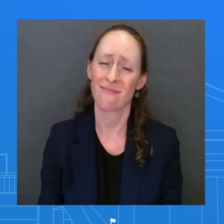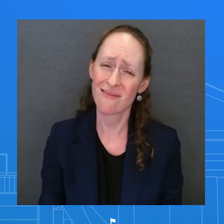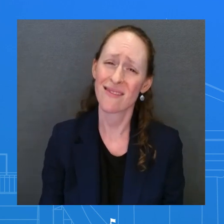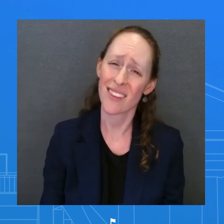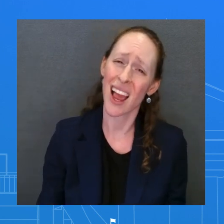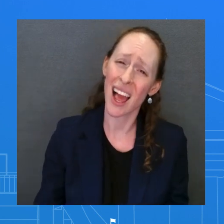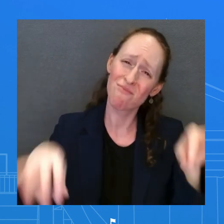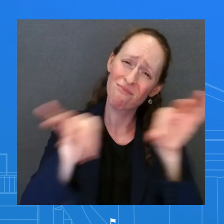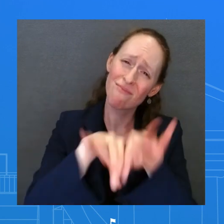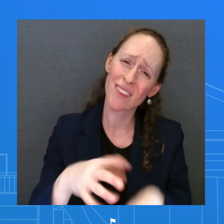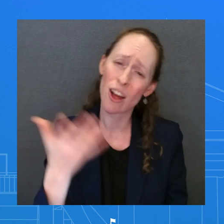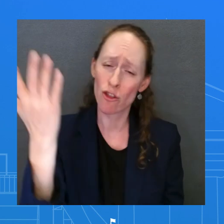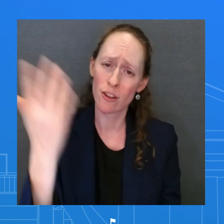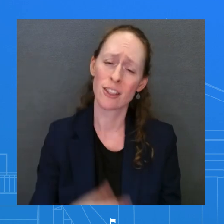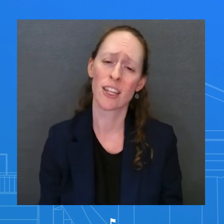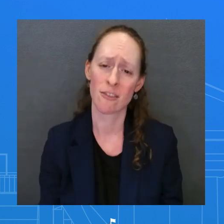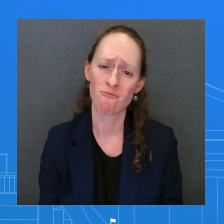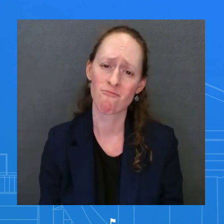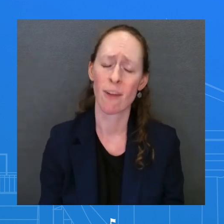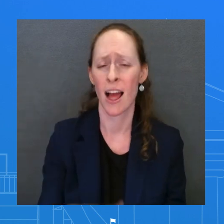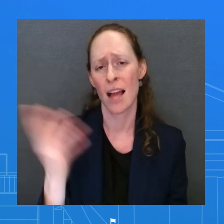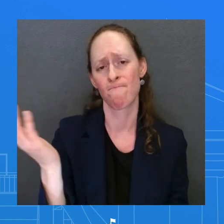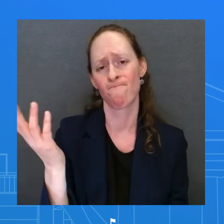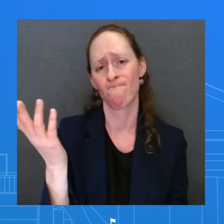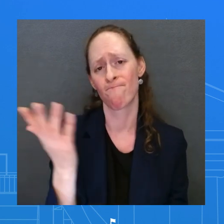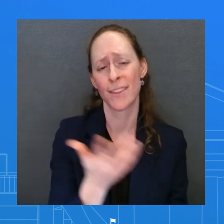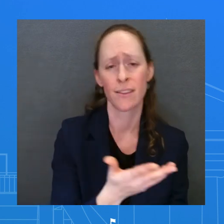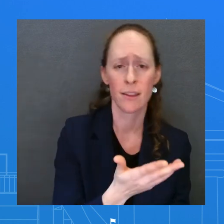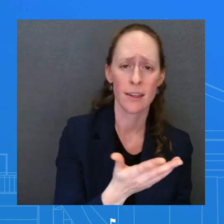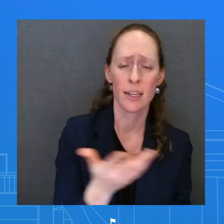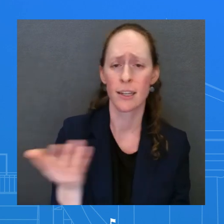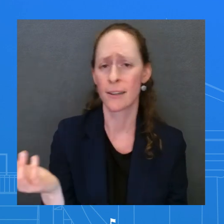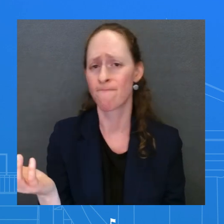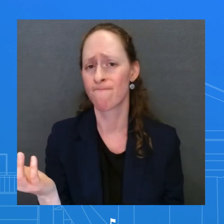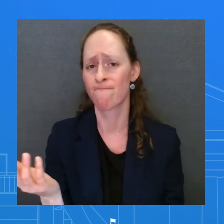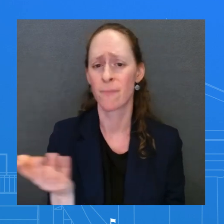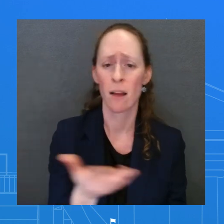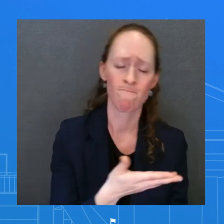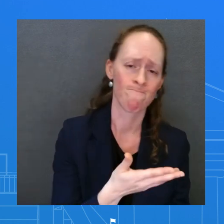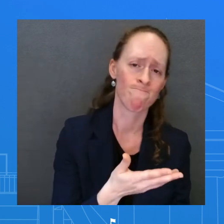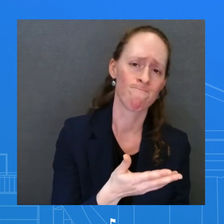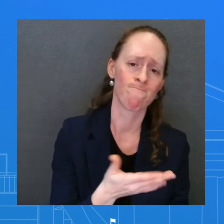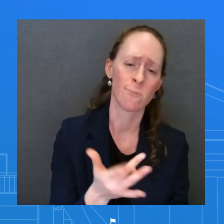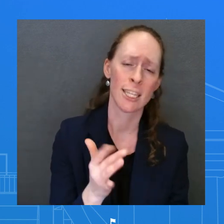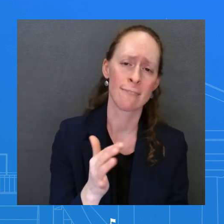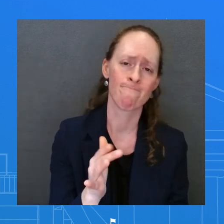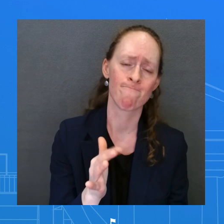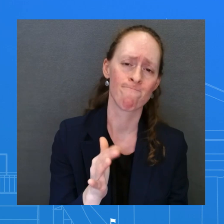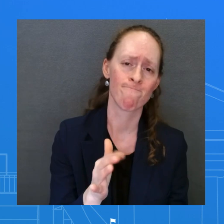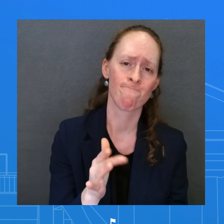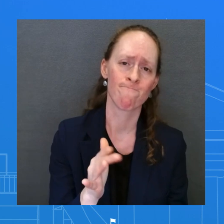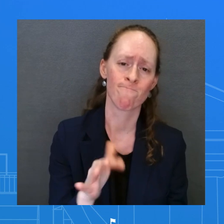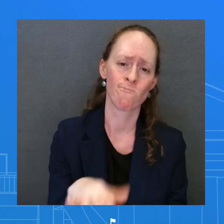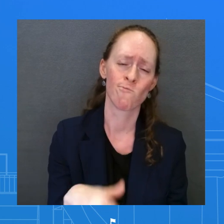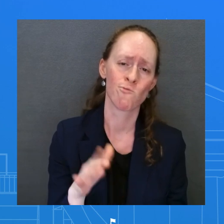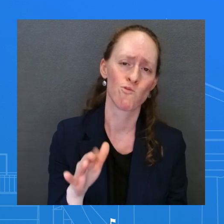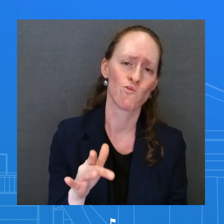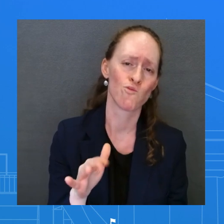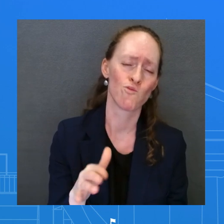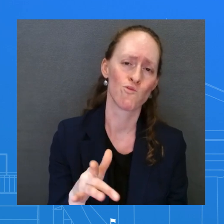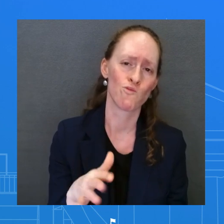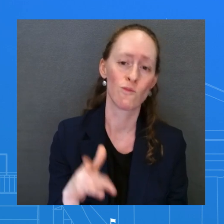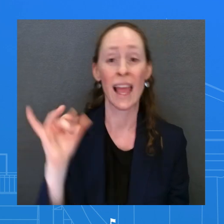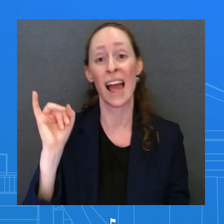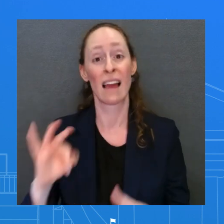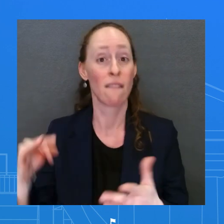and I think as you talk about the economy and where it's going, we've been very clear. We believe